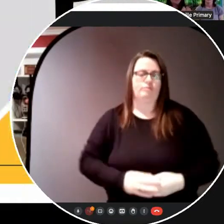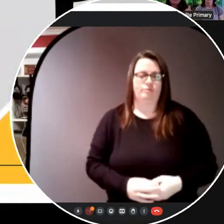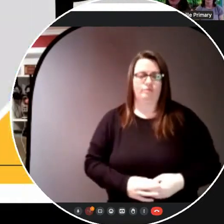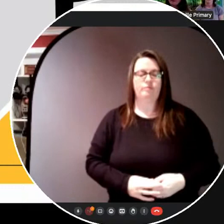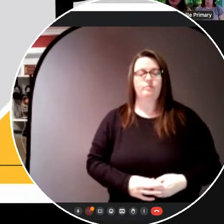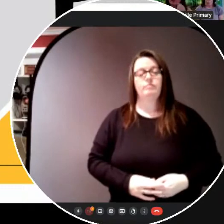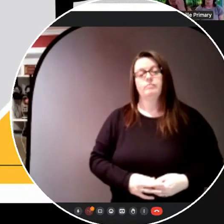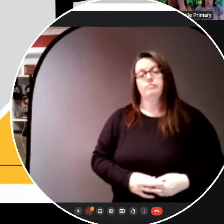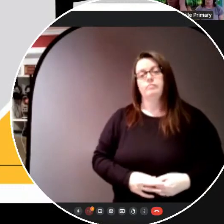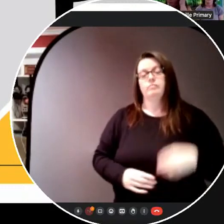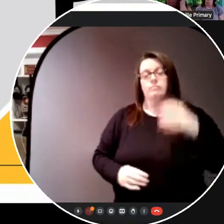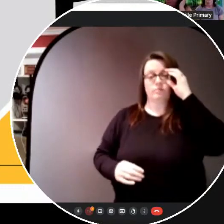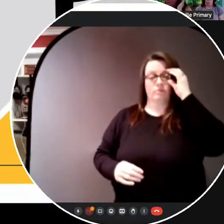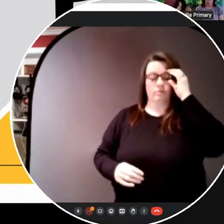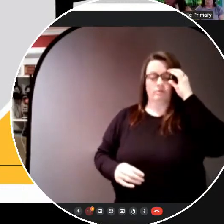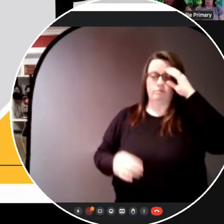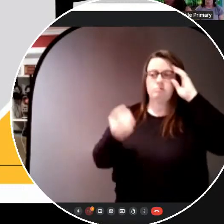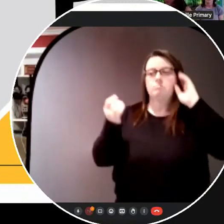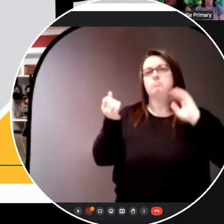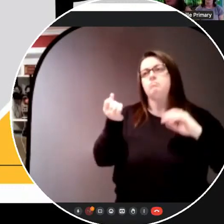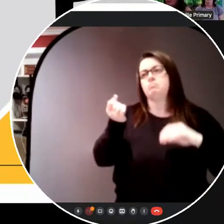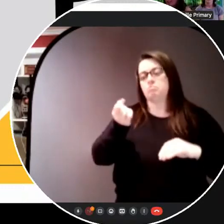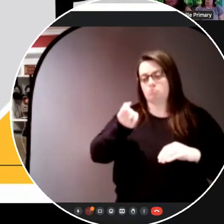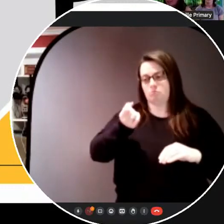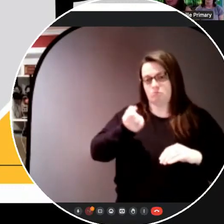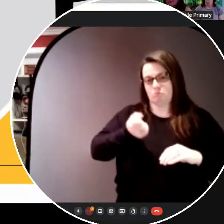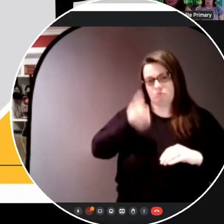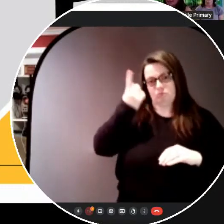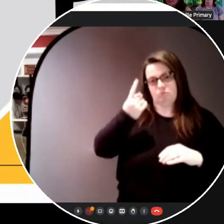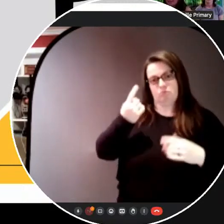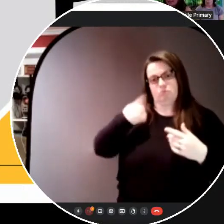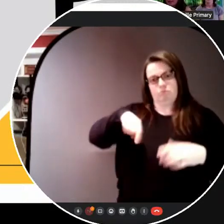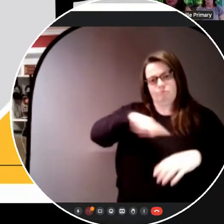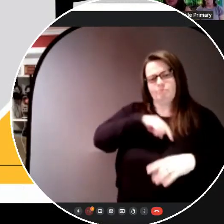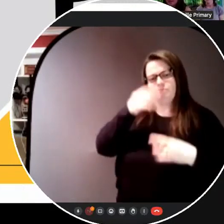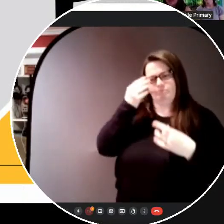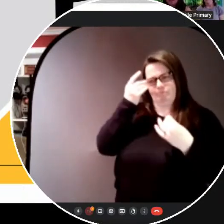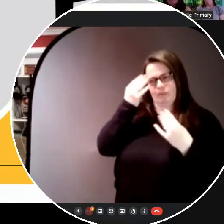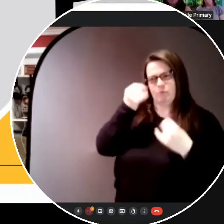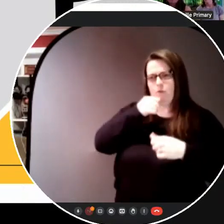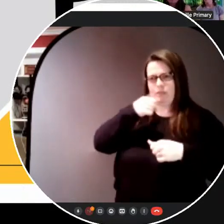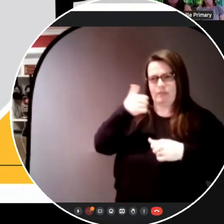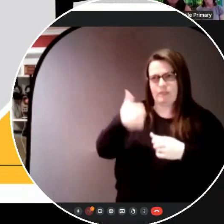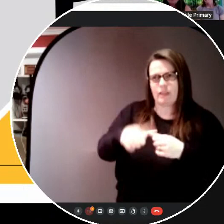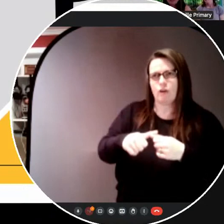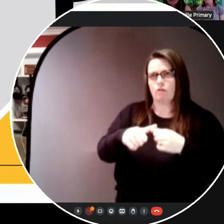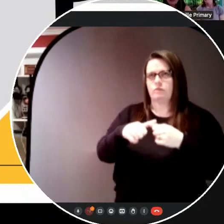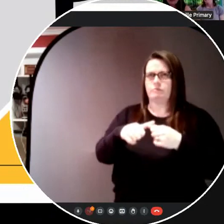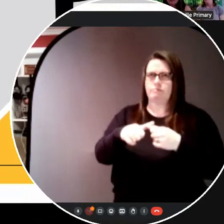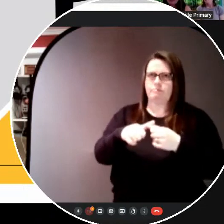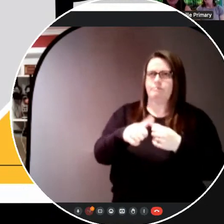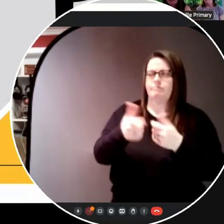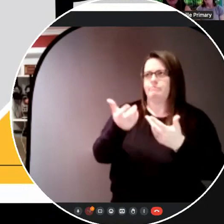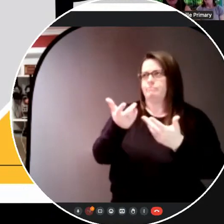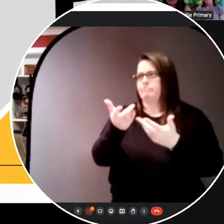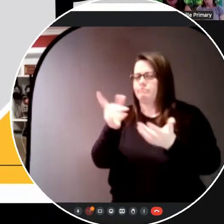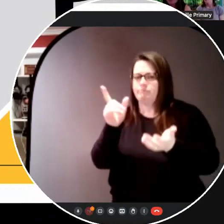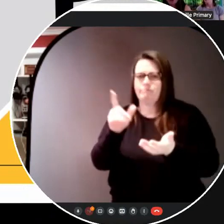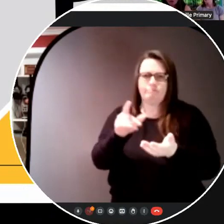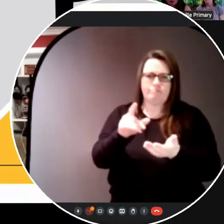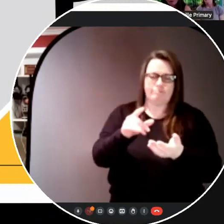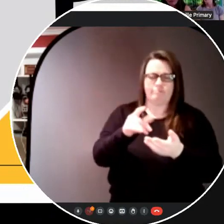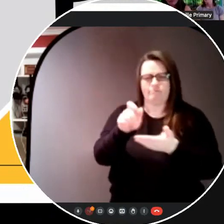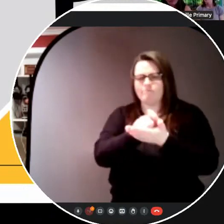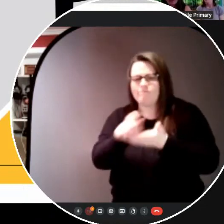When we think about the publications of the letters, the sending of the letters, the possibility of losing